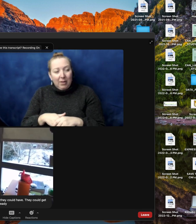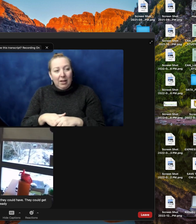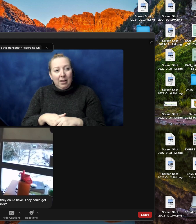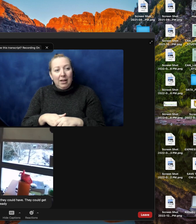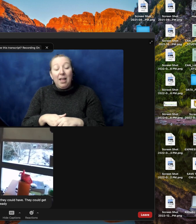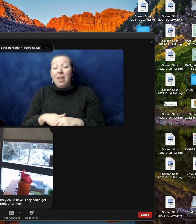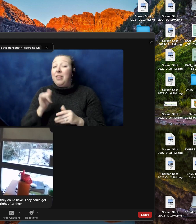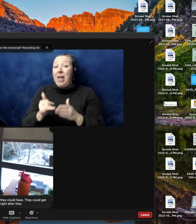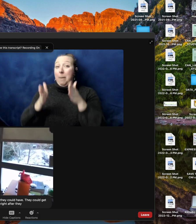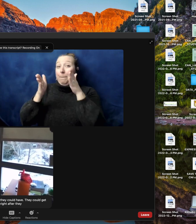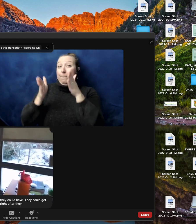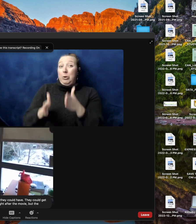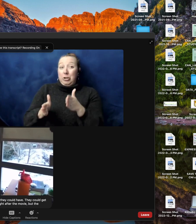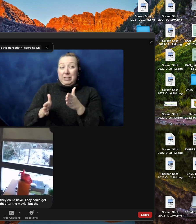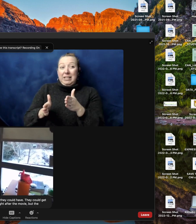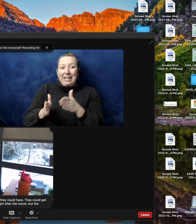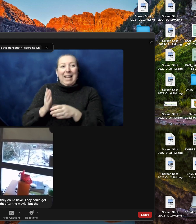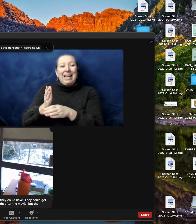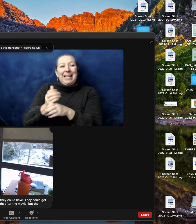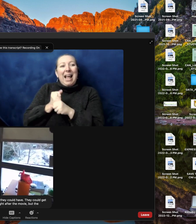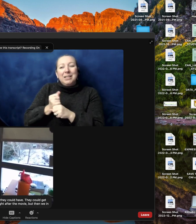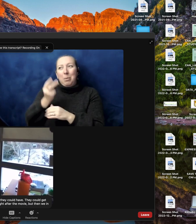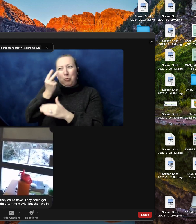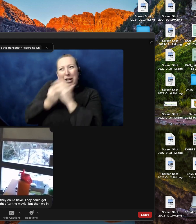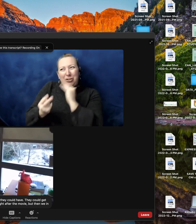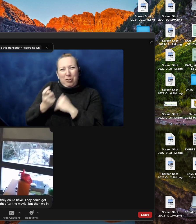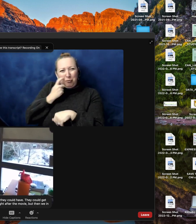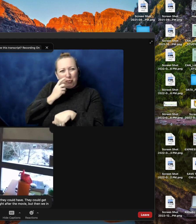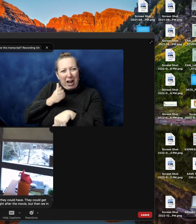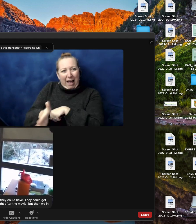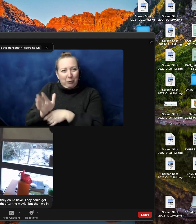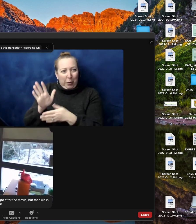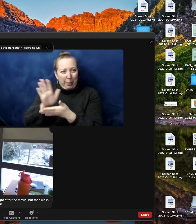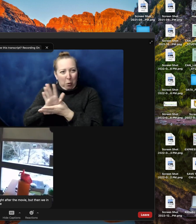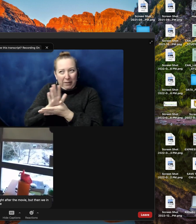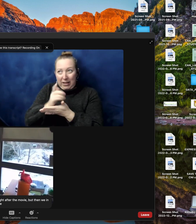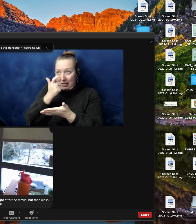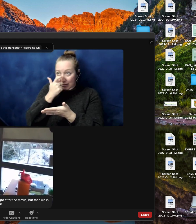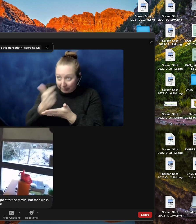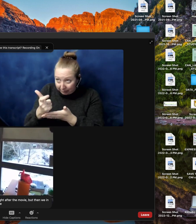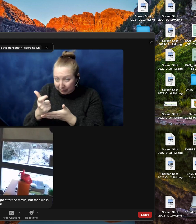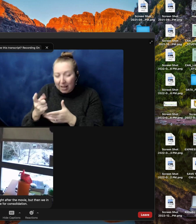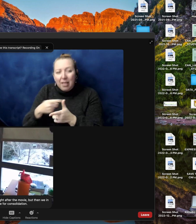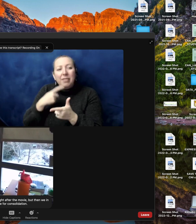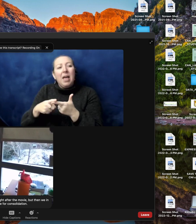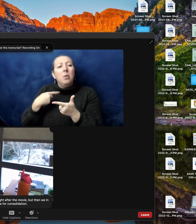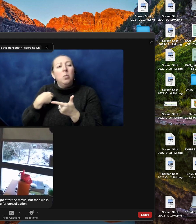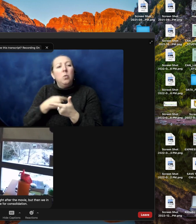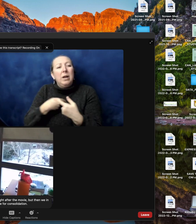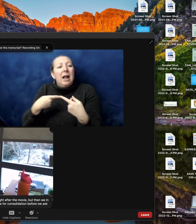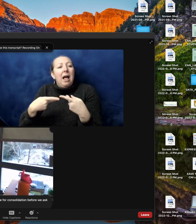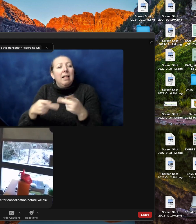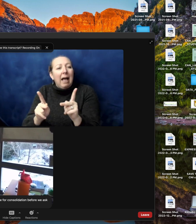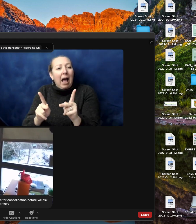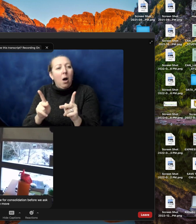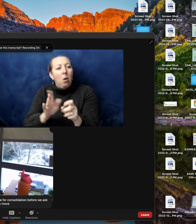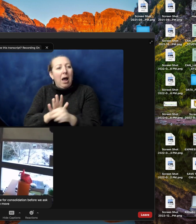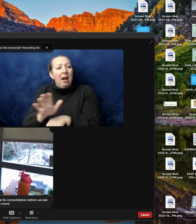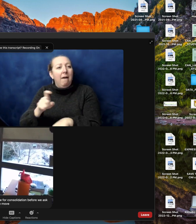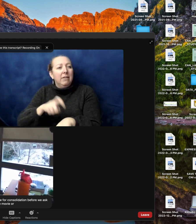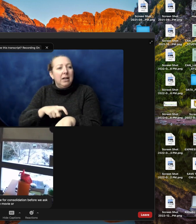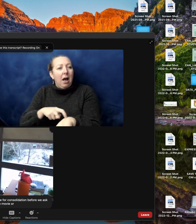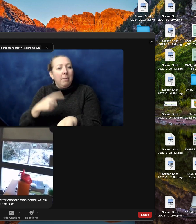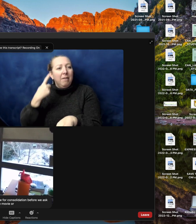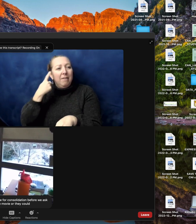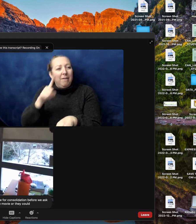the movie, but then we allow enough time for consolidation before we ask them to record the movie, or they